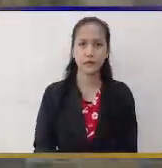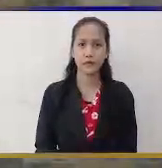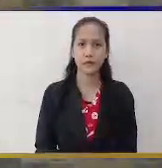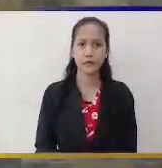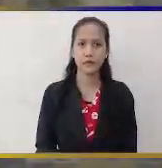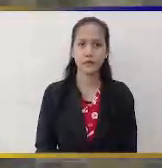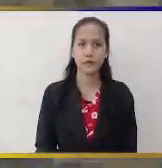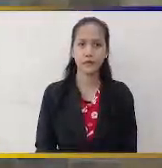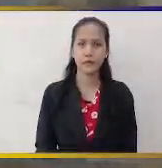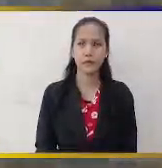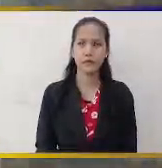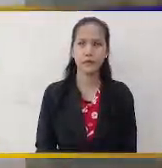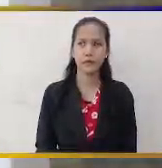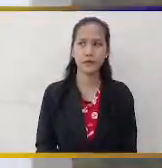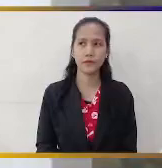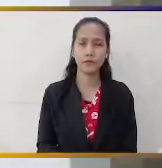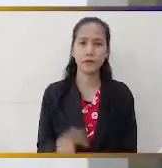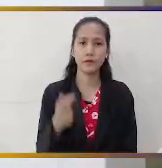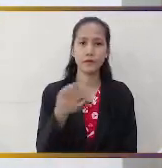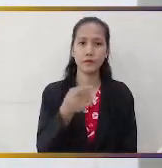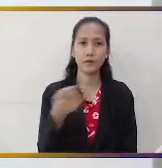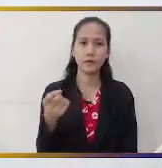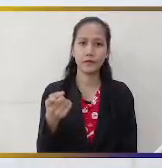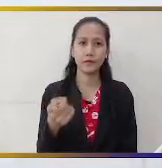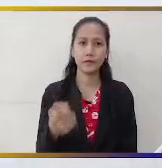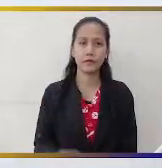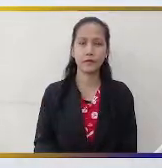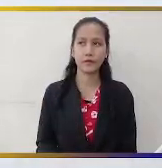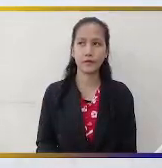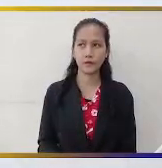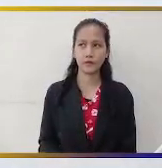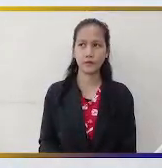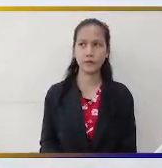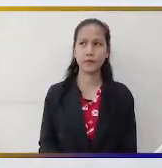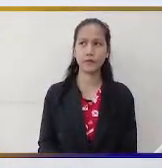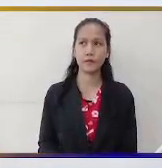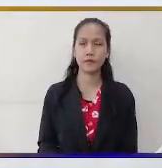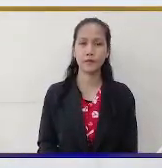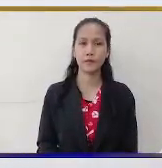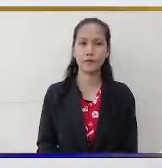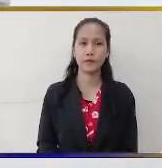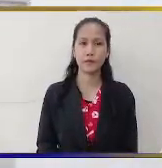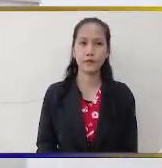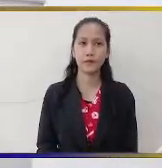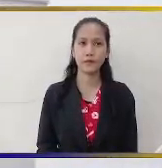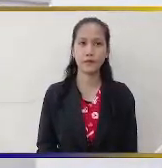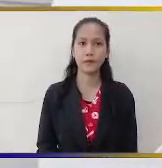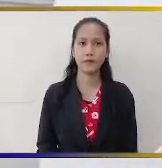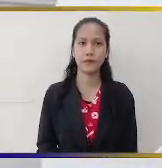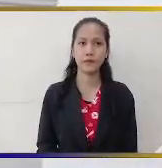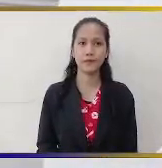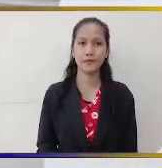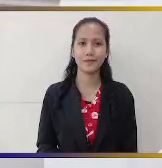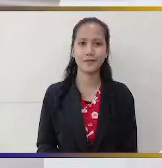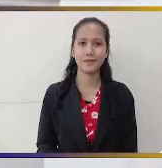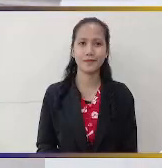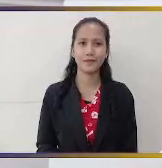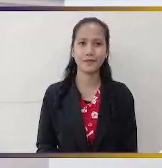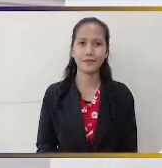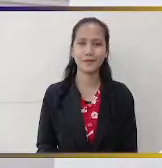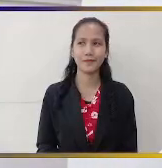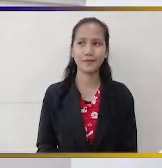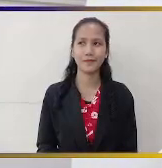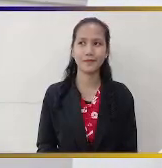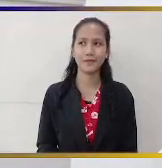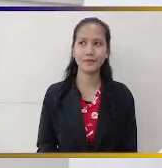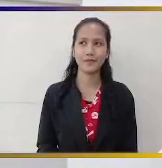You have a wife, right? No? You're still looking. Okay. Who's got a wife? You got a wife. Is that her?